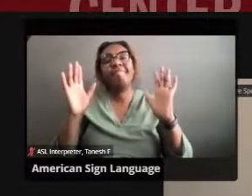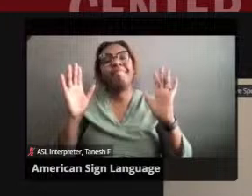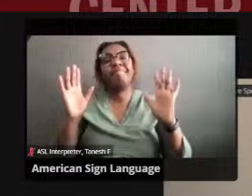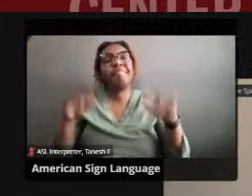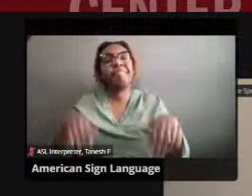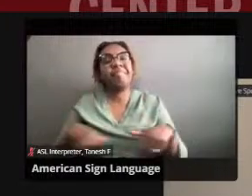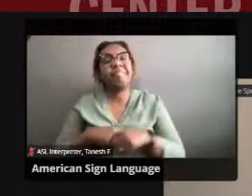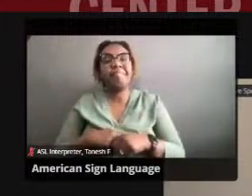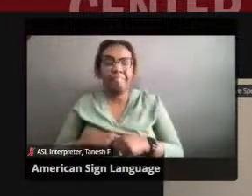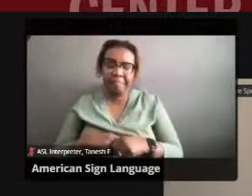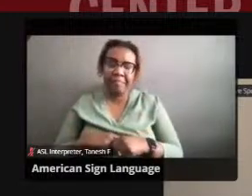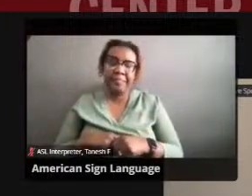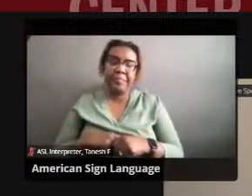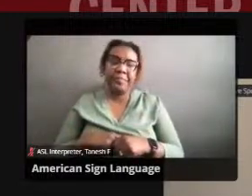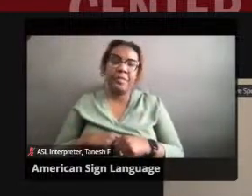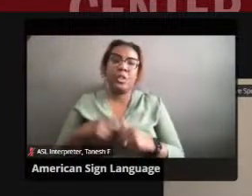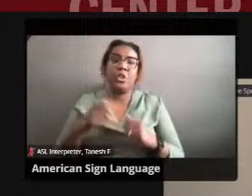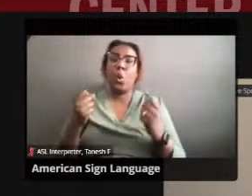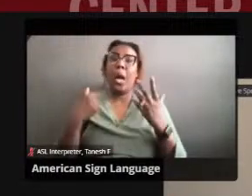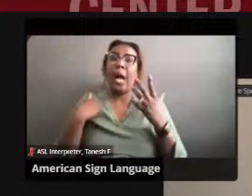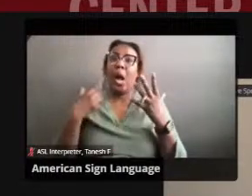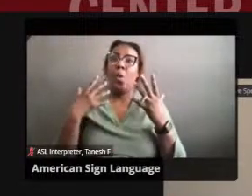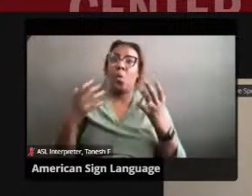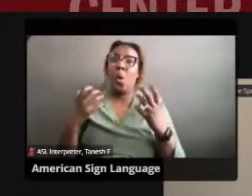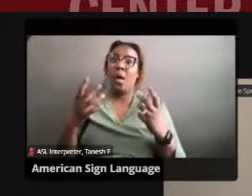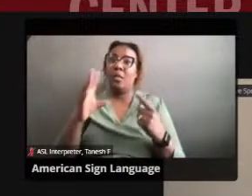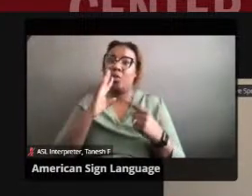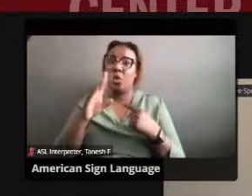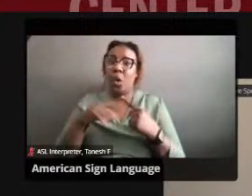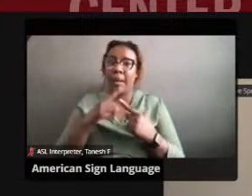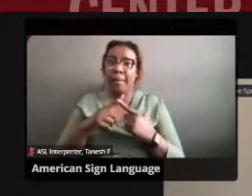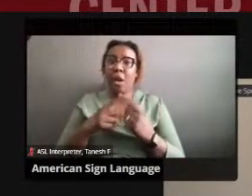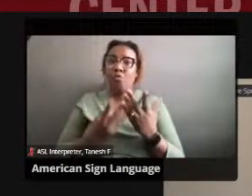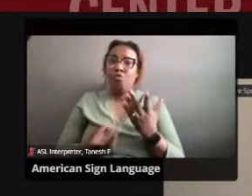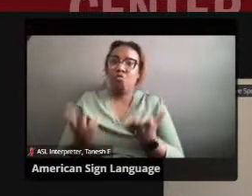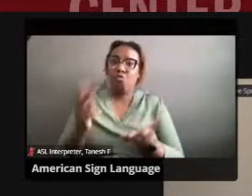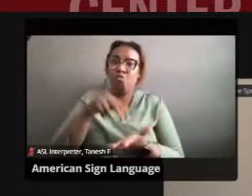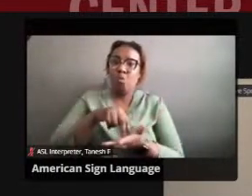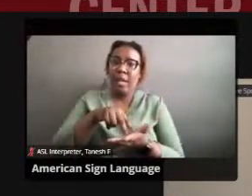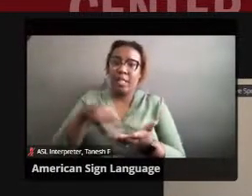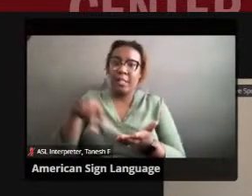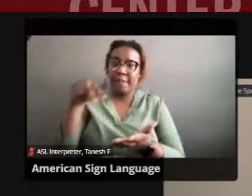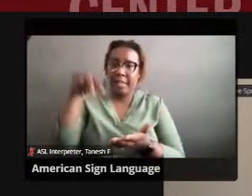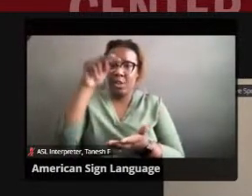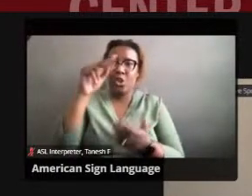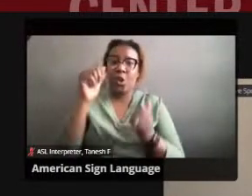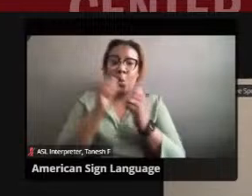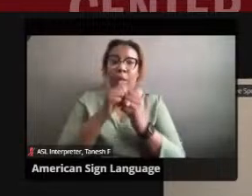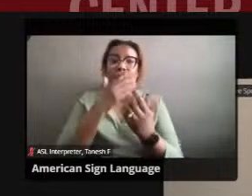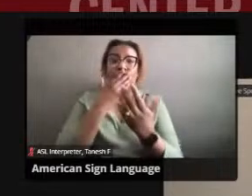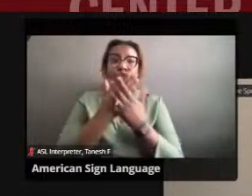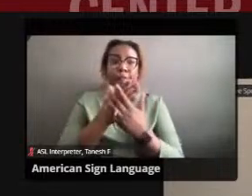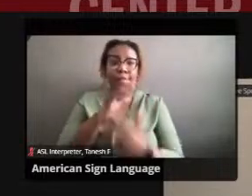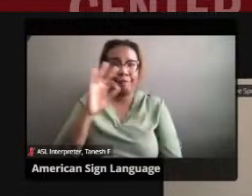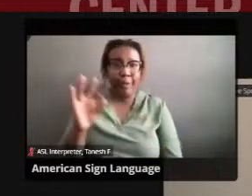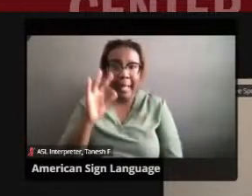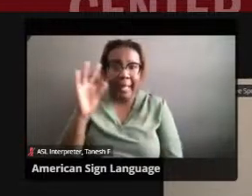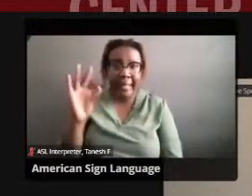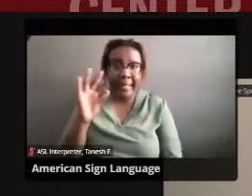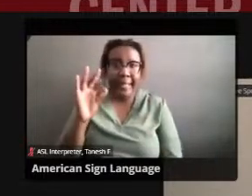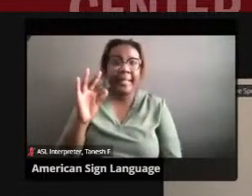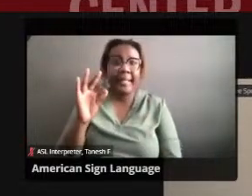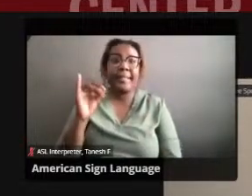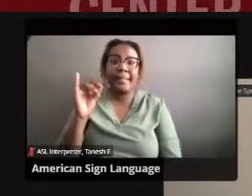So I want to talk a little bit about what resurrection faith might look like in a Good Friday world, because this is what